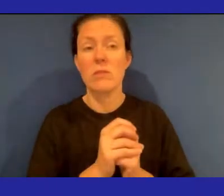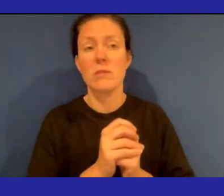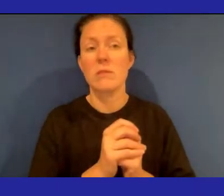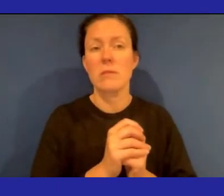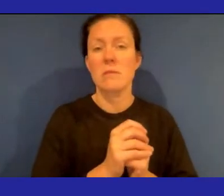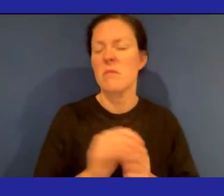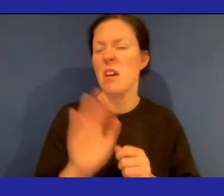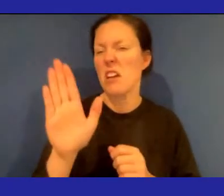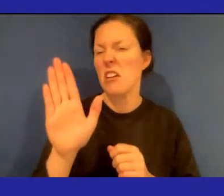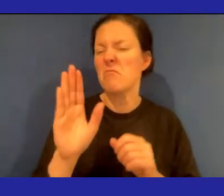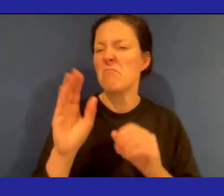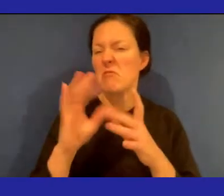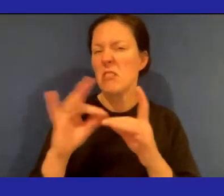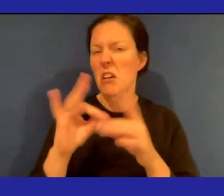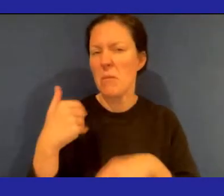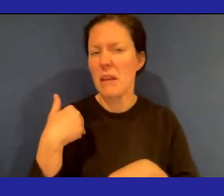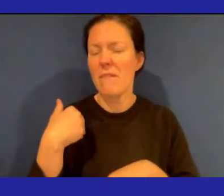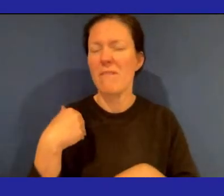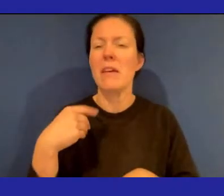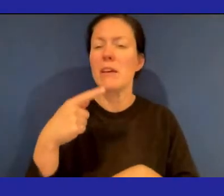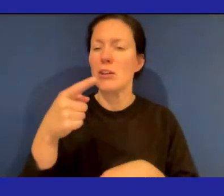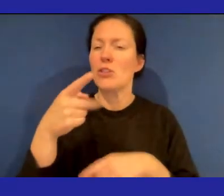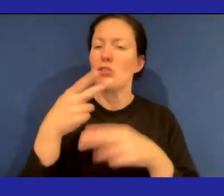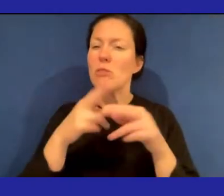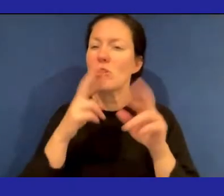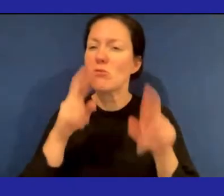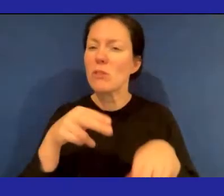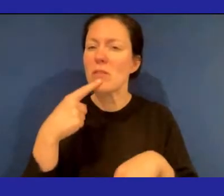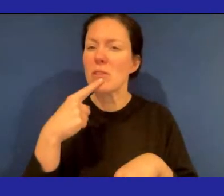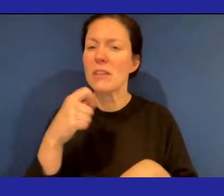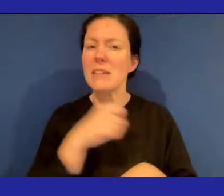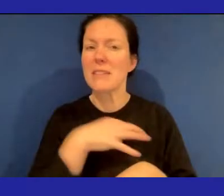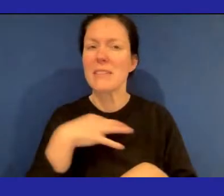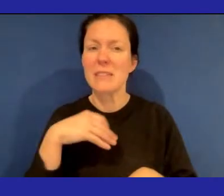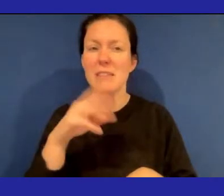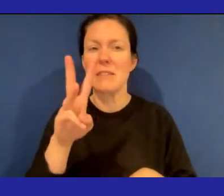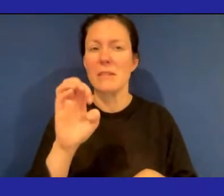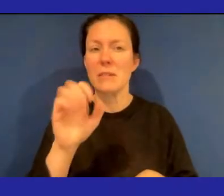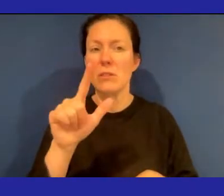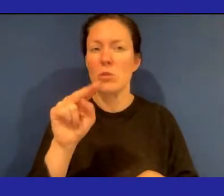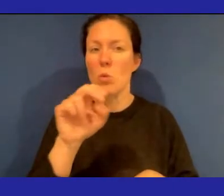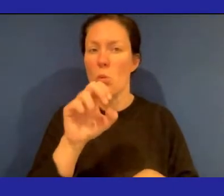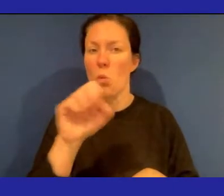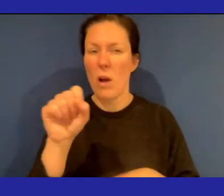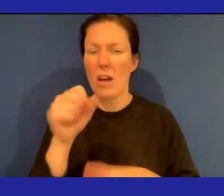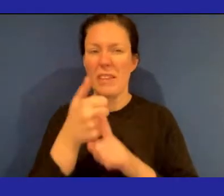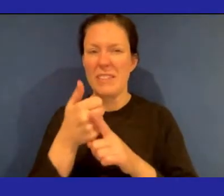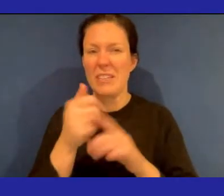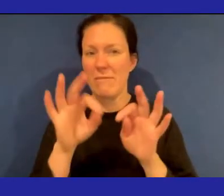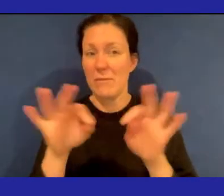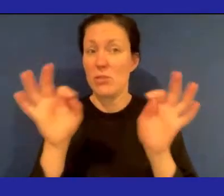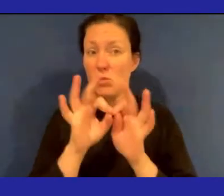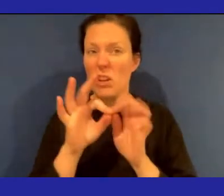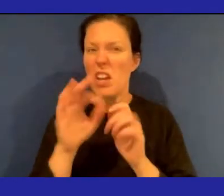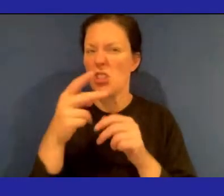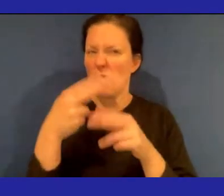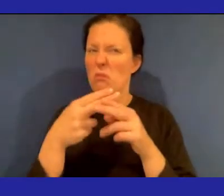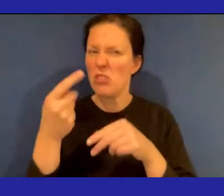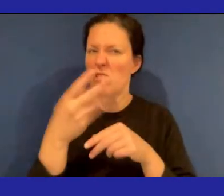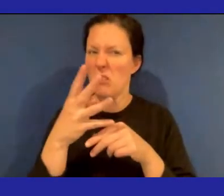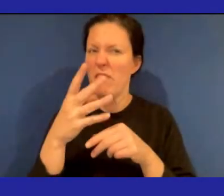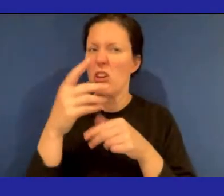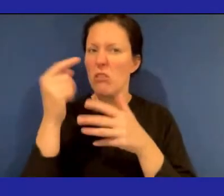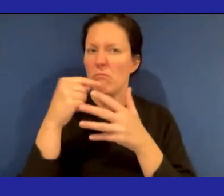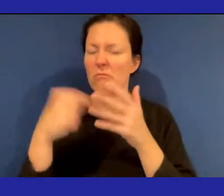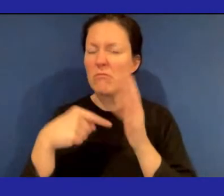I like how you put in the report staff wellness as being critical and mention a few examples of what you do. So I'm